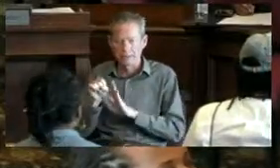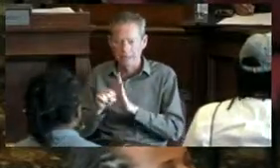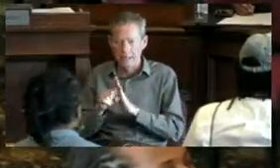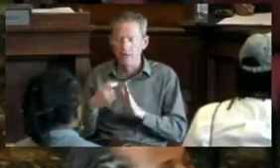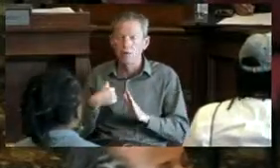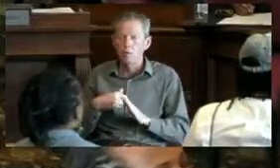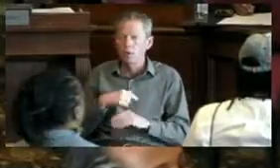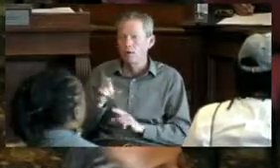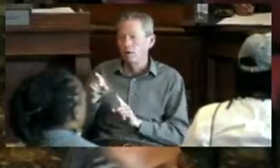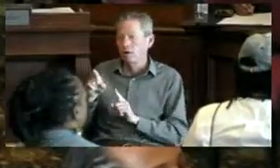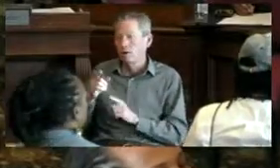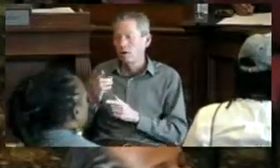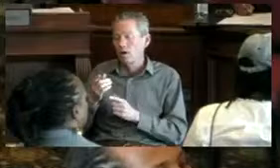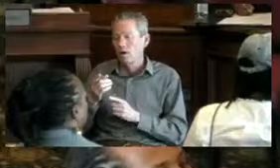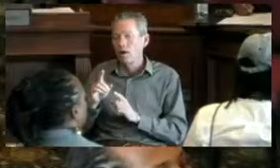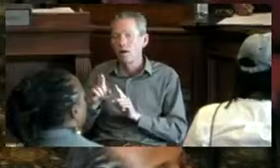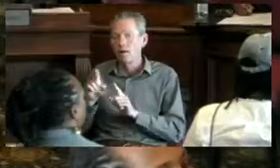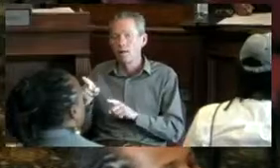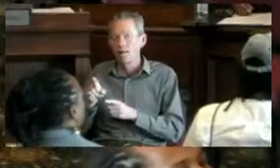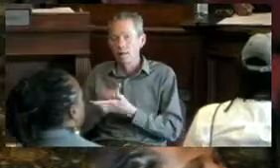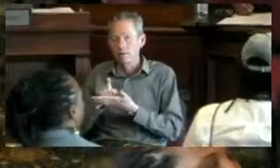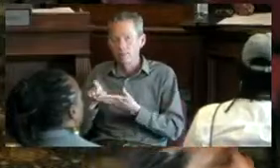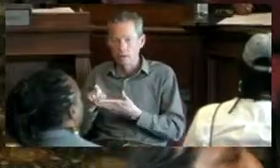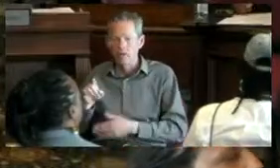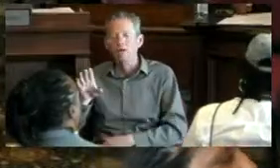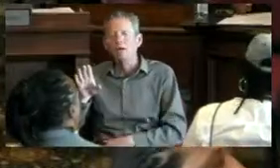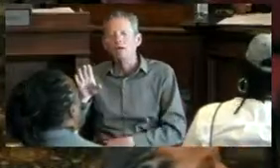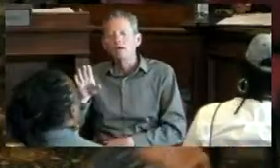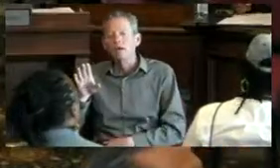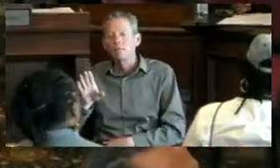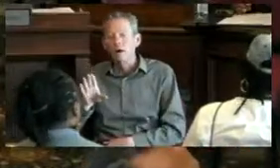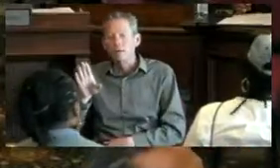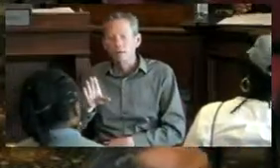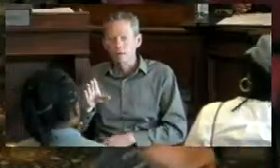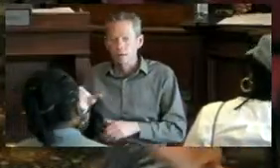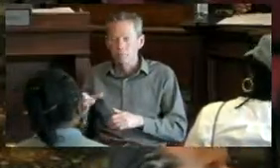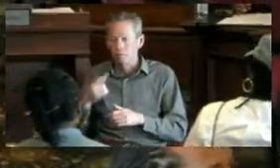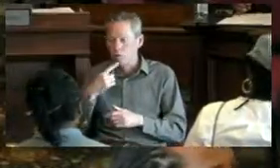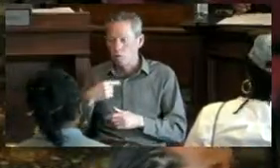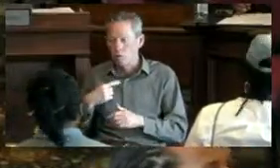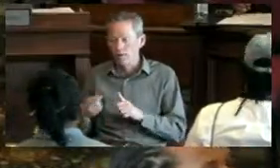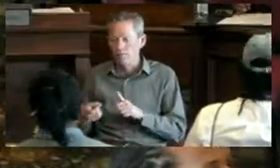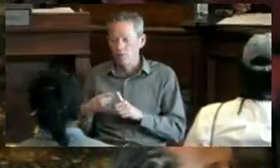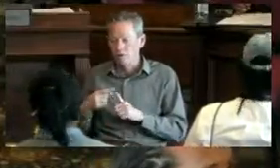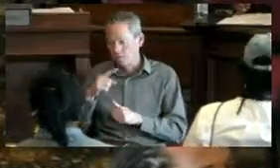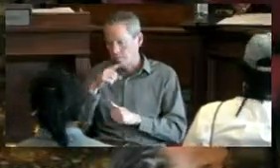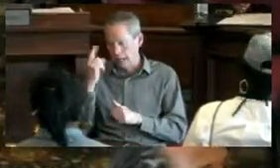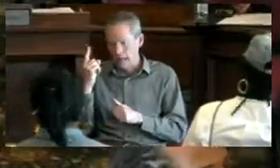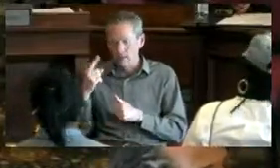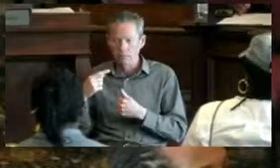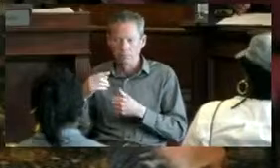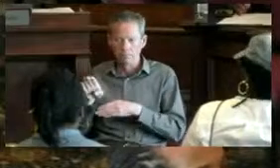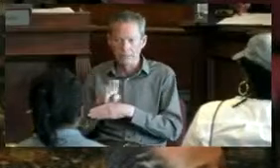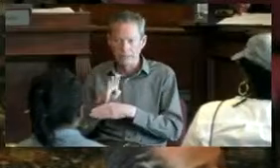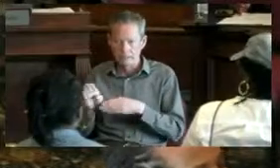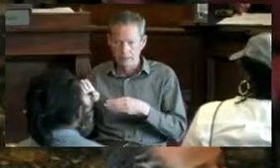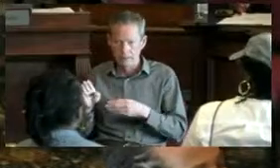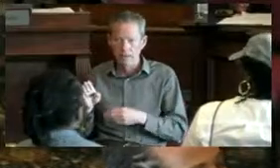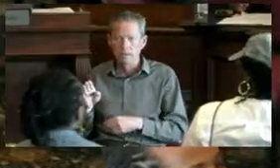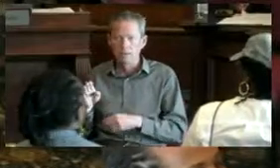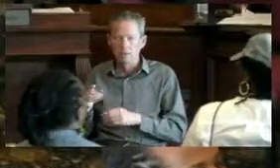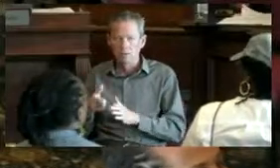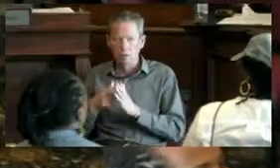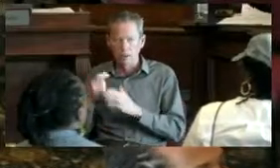in Boston last week and we found out that the first black dispensary took 10 years. But currently in New York, 1 in 4 of